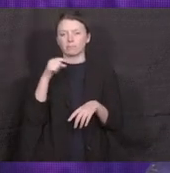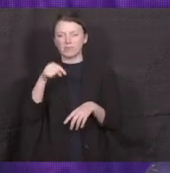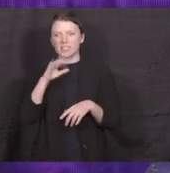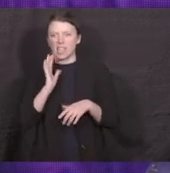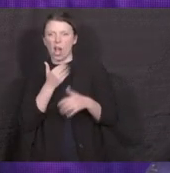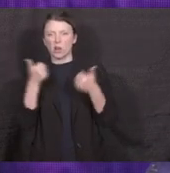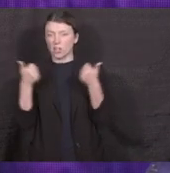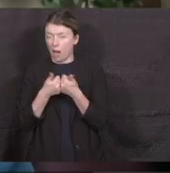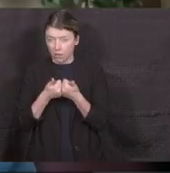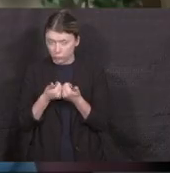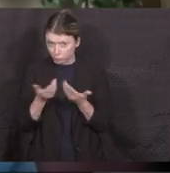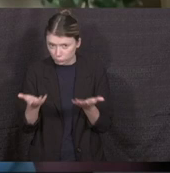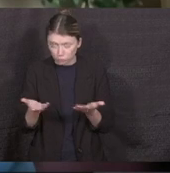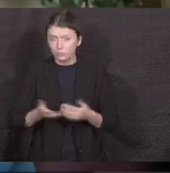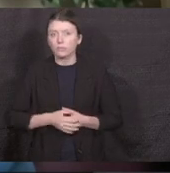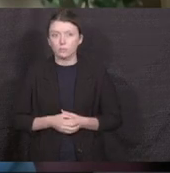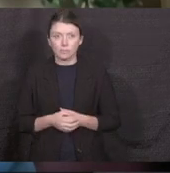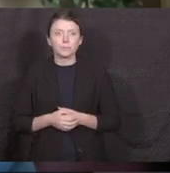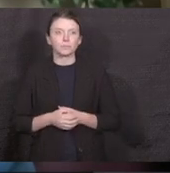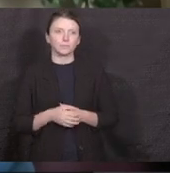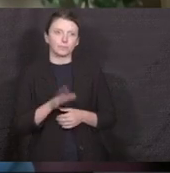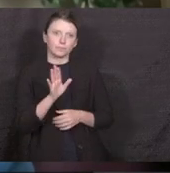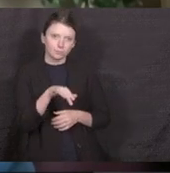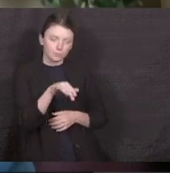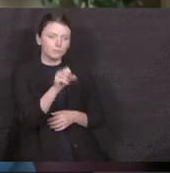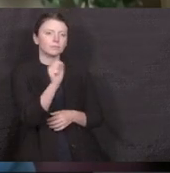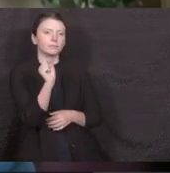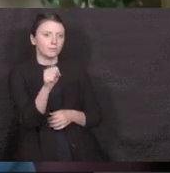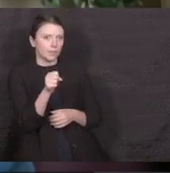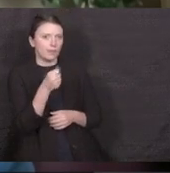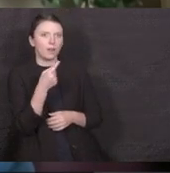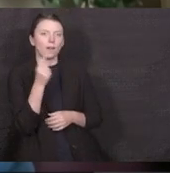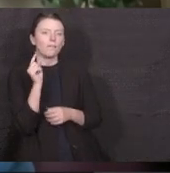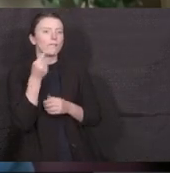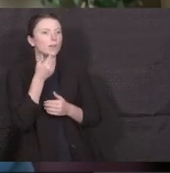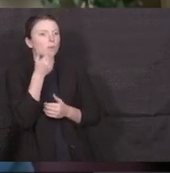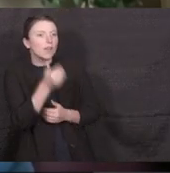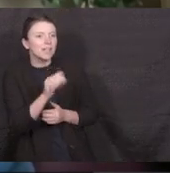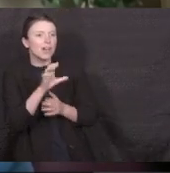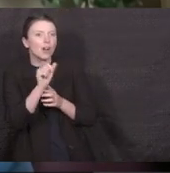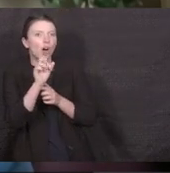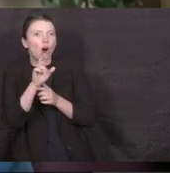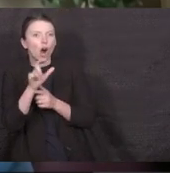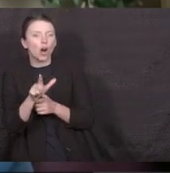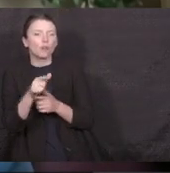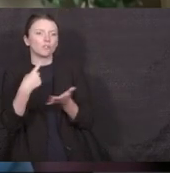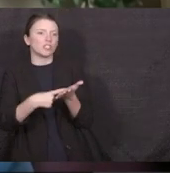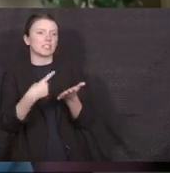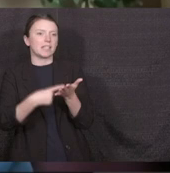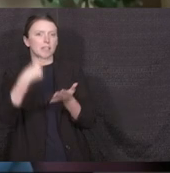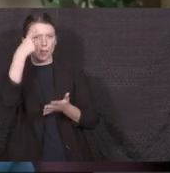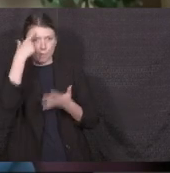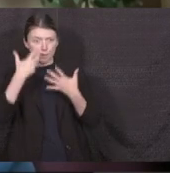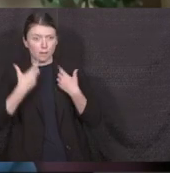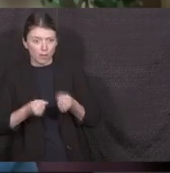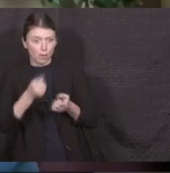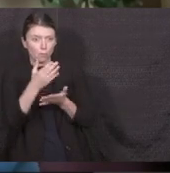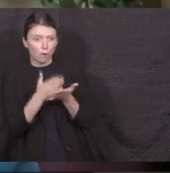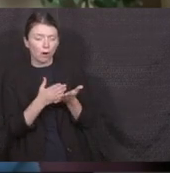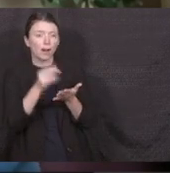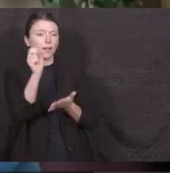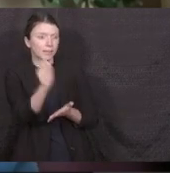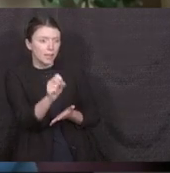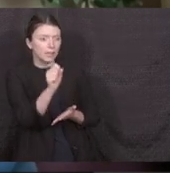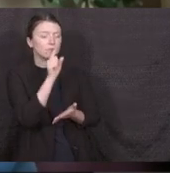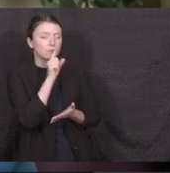challenge. Yeah. First of all, I want to thank Carl for bringing up the mental health aspect of it, because if there's